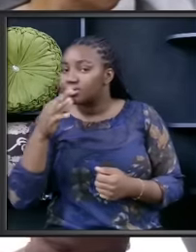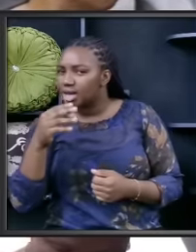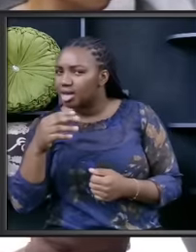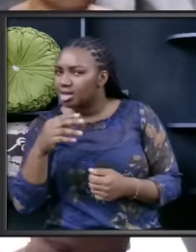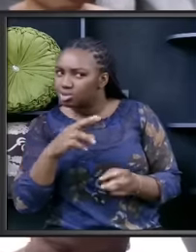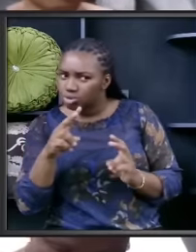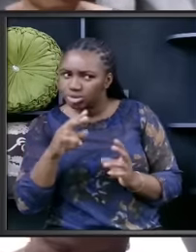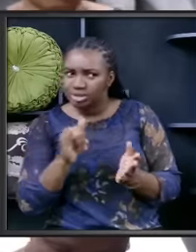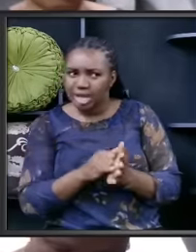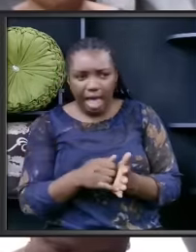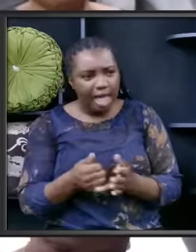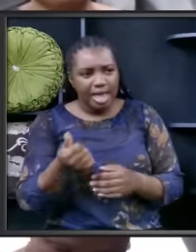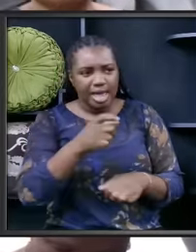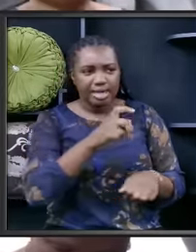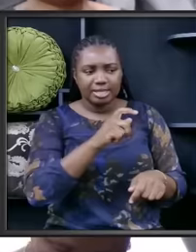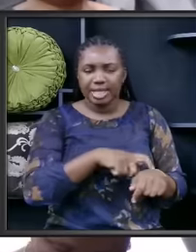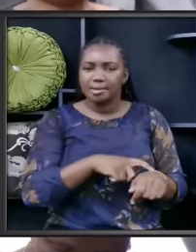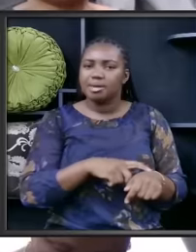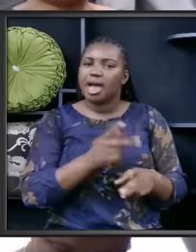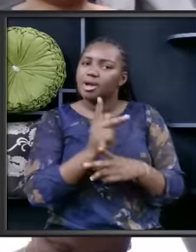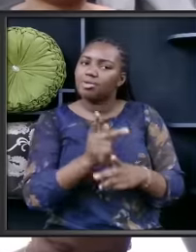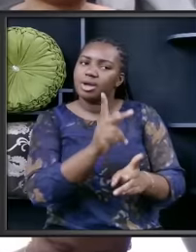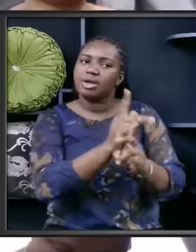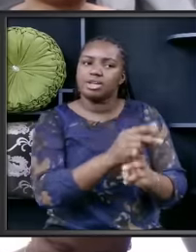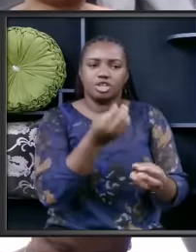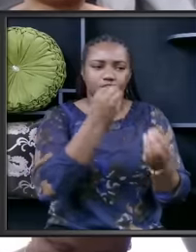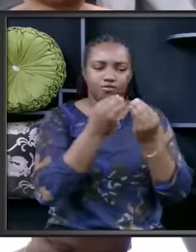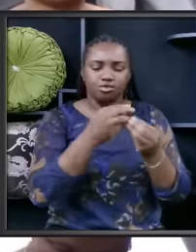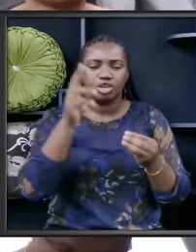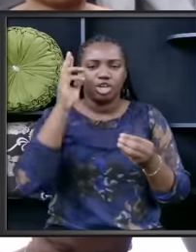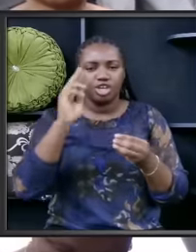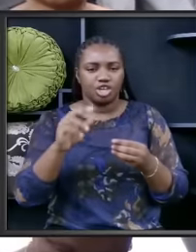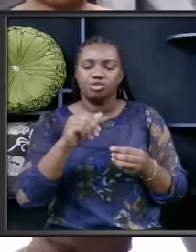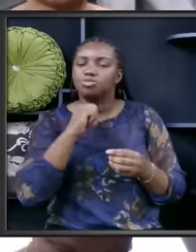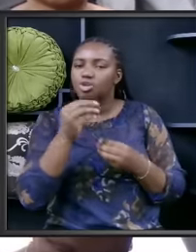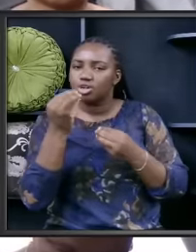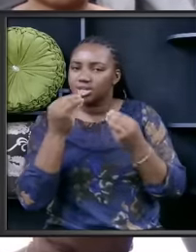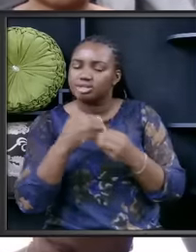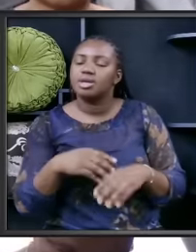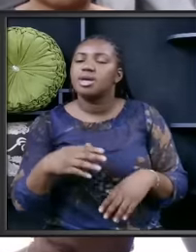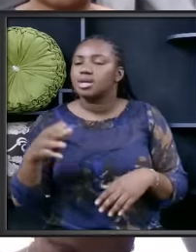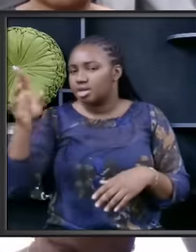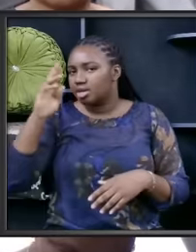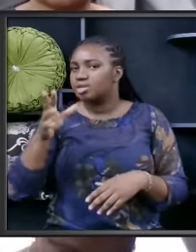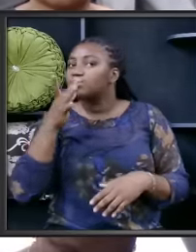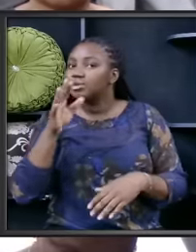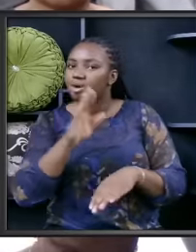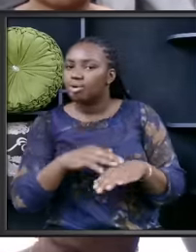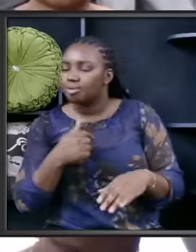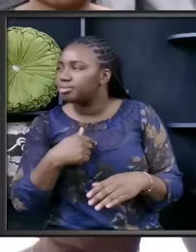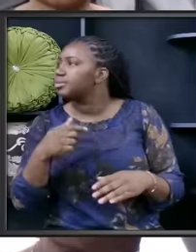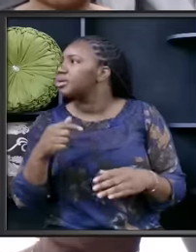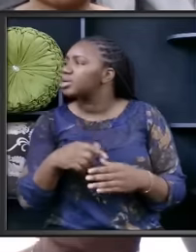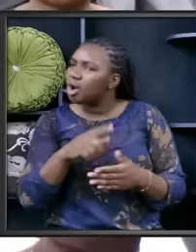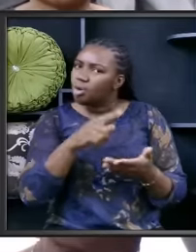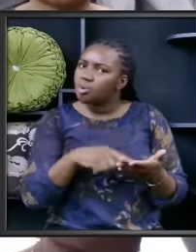I put food for dining, you know the chopper. If you come home, you know they go there. Now Mama comes to call me, my daughter. What is happening?